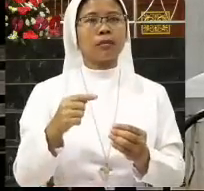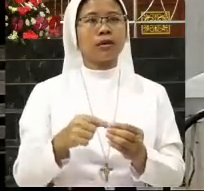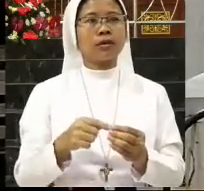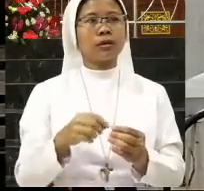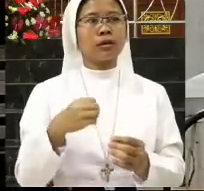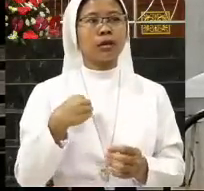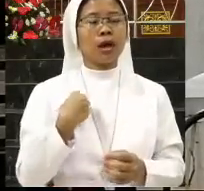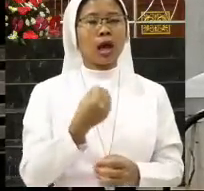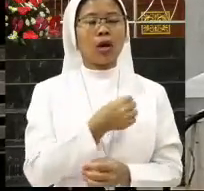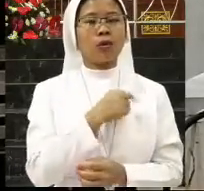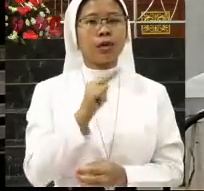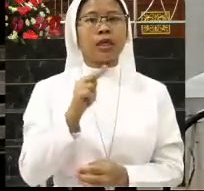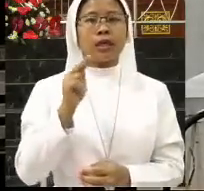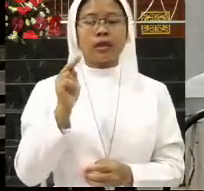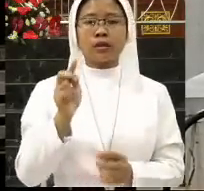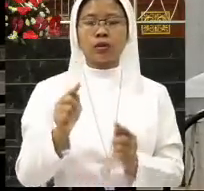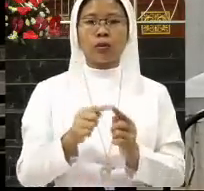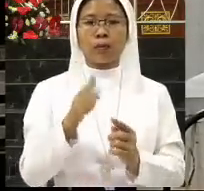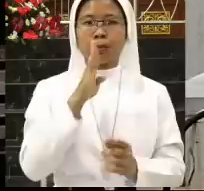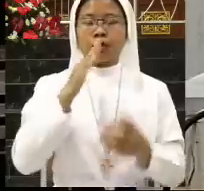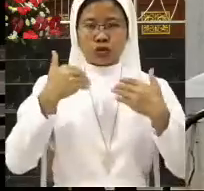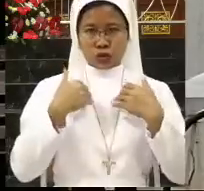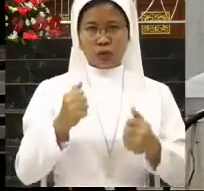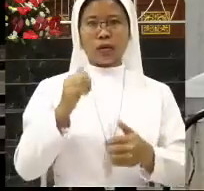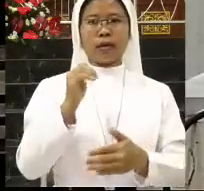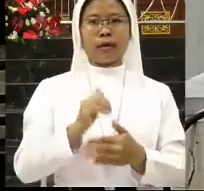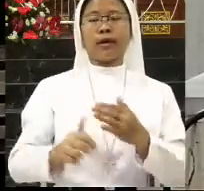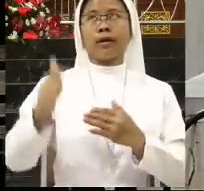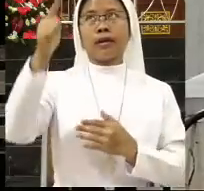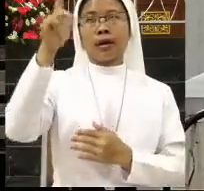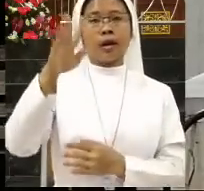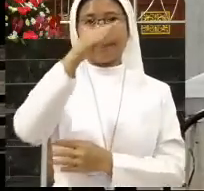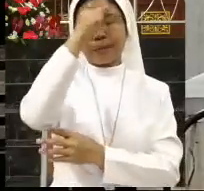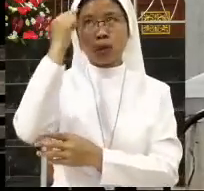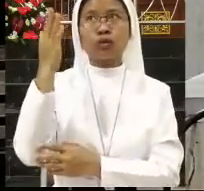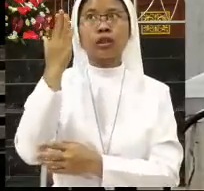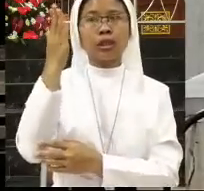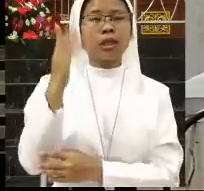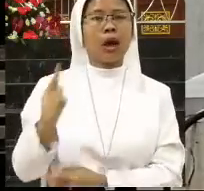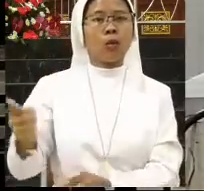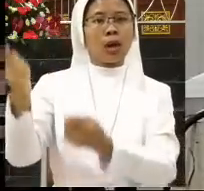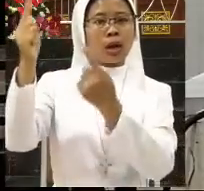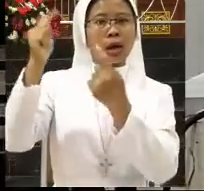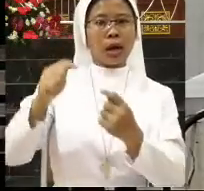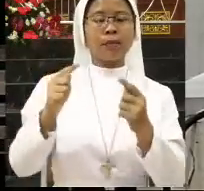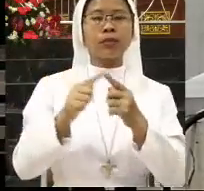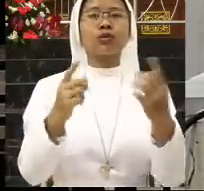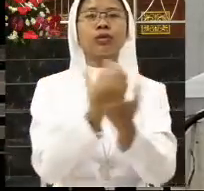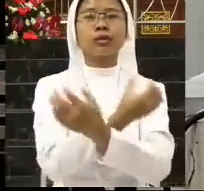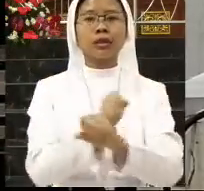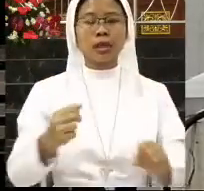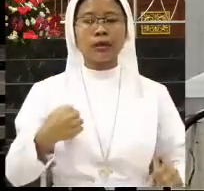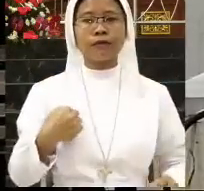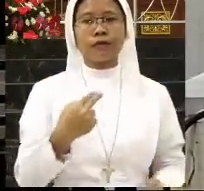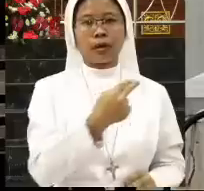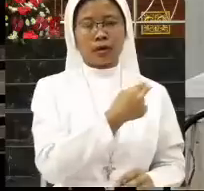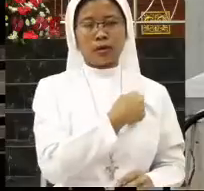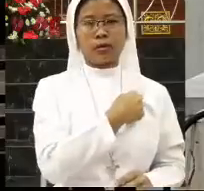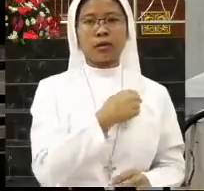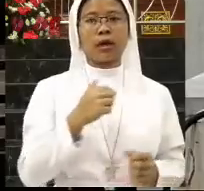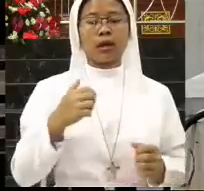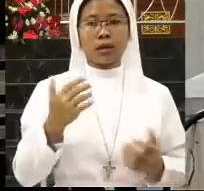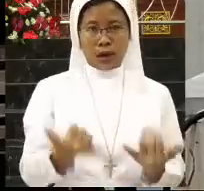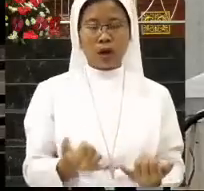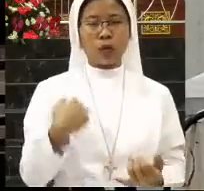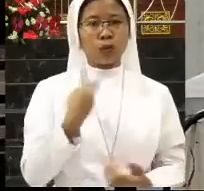They should be strong in God, for God will come and save us. Let us